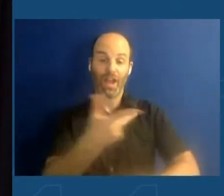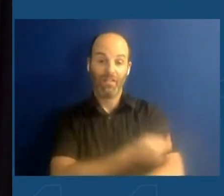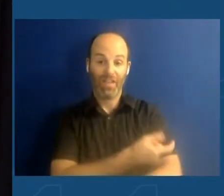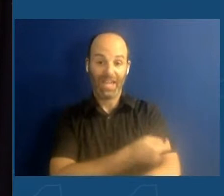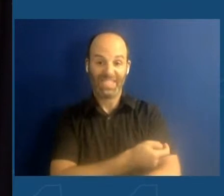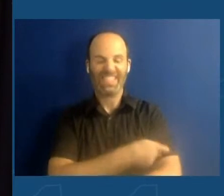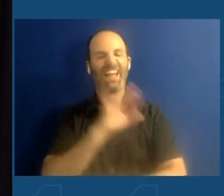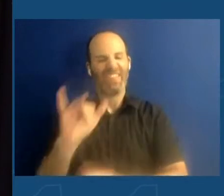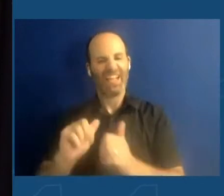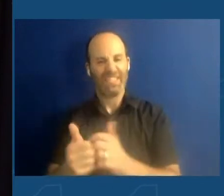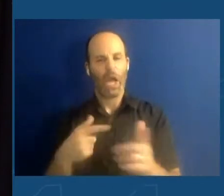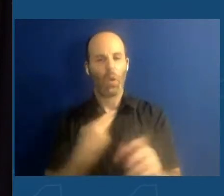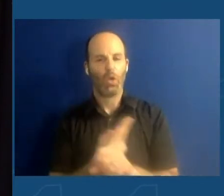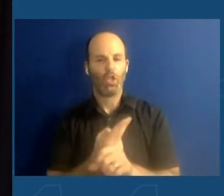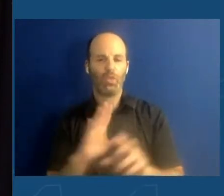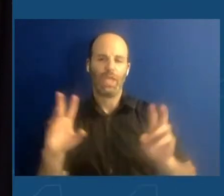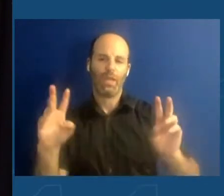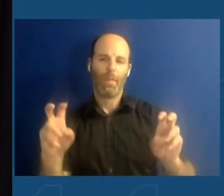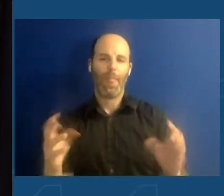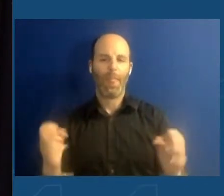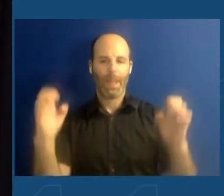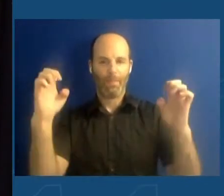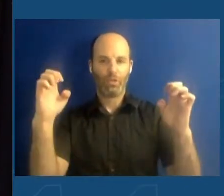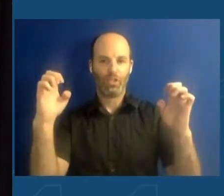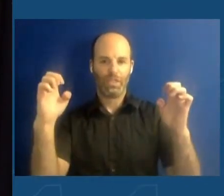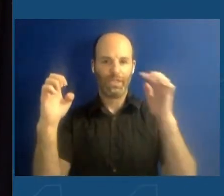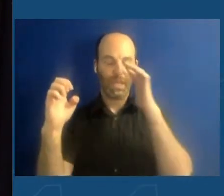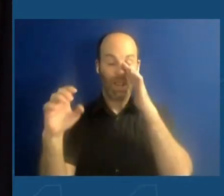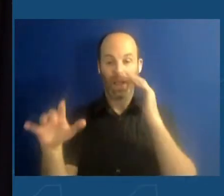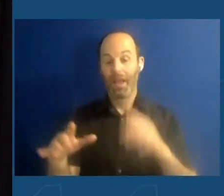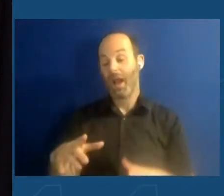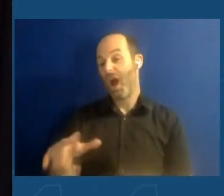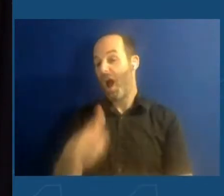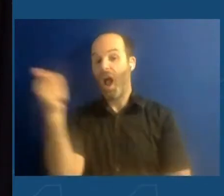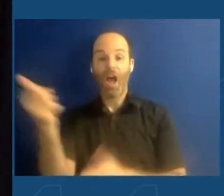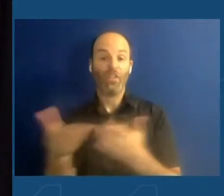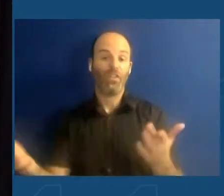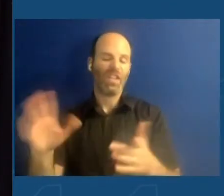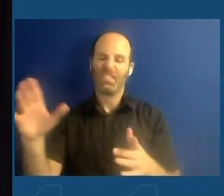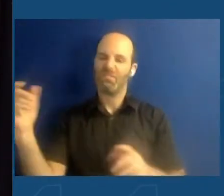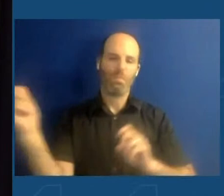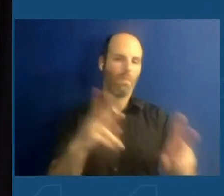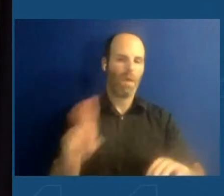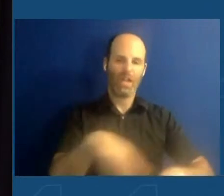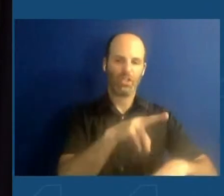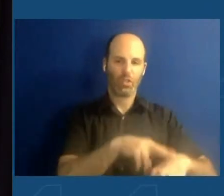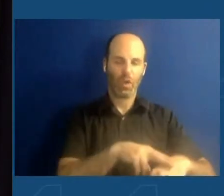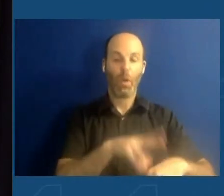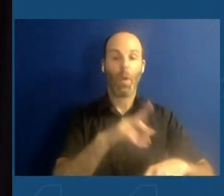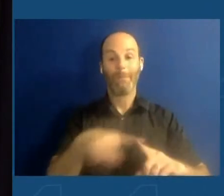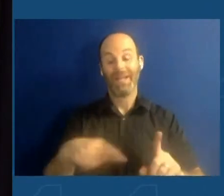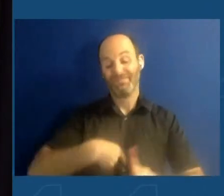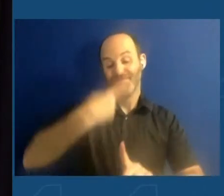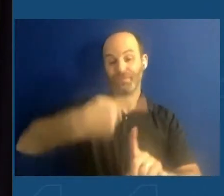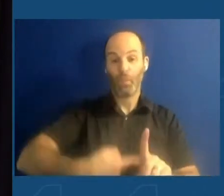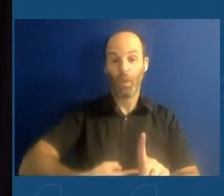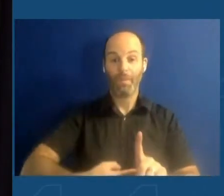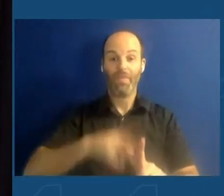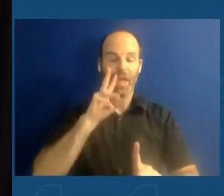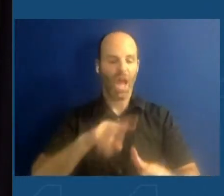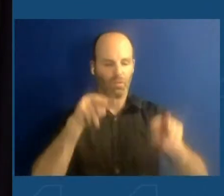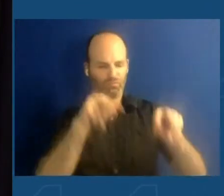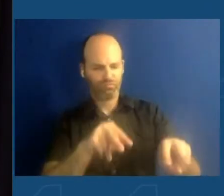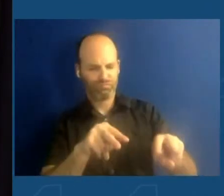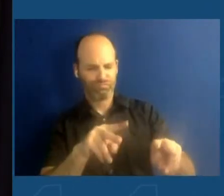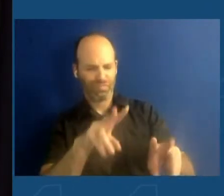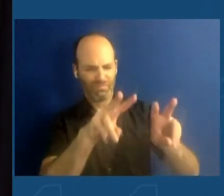it right now. Otherwise, other procedures are back to normal. But I'm going to look at it closely in another month and looking forward to,